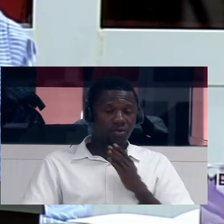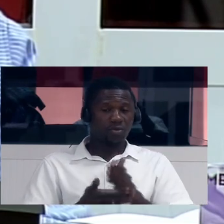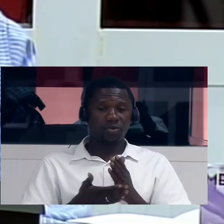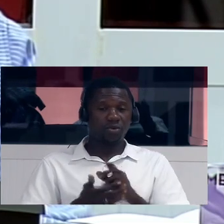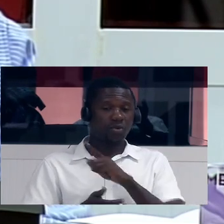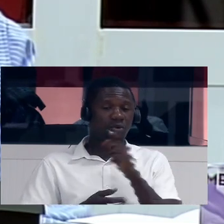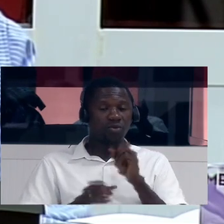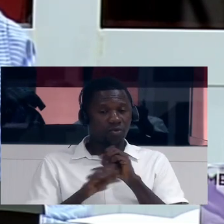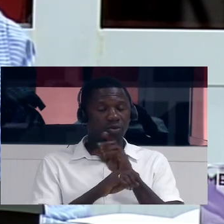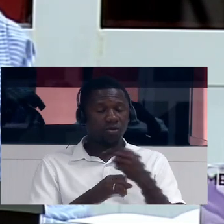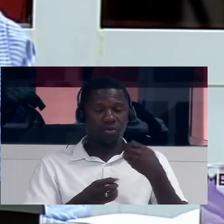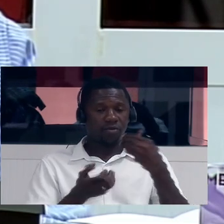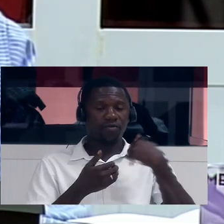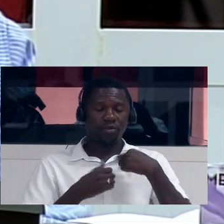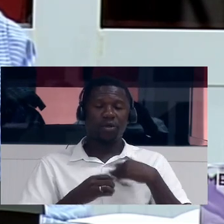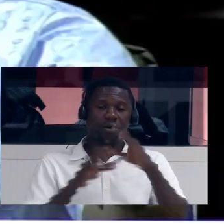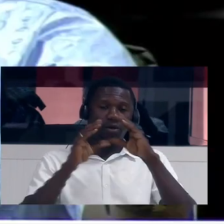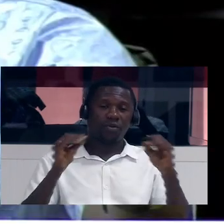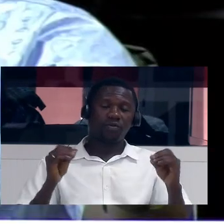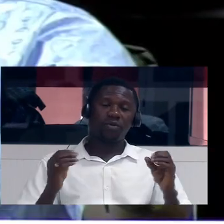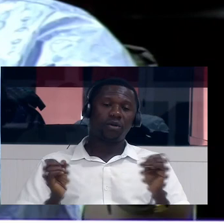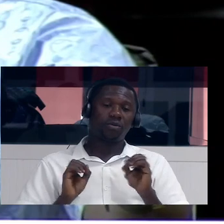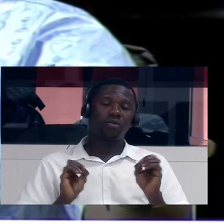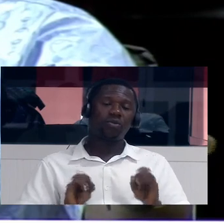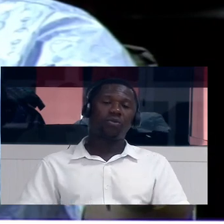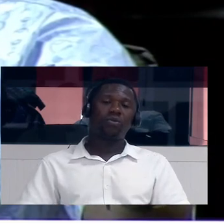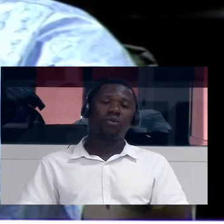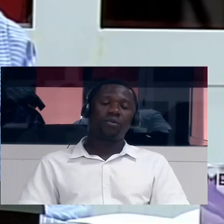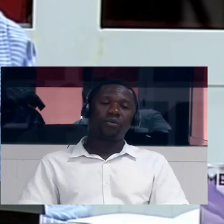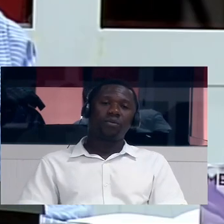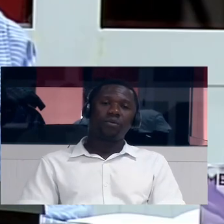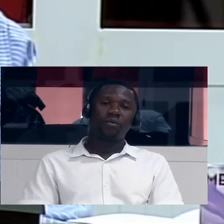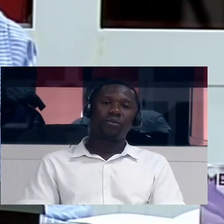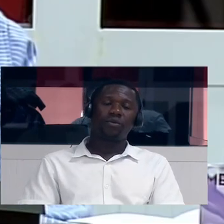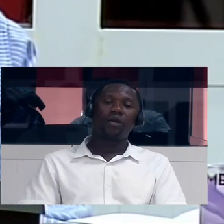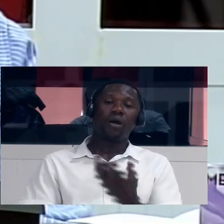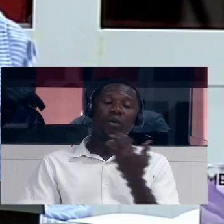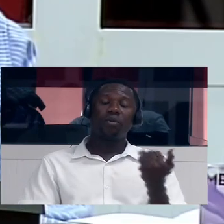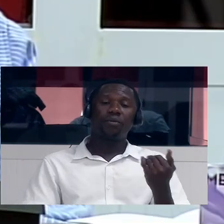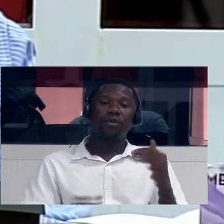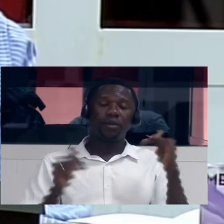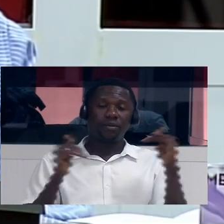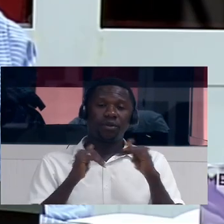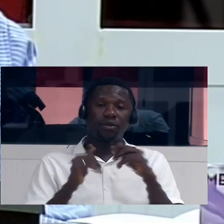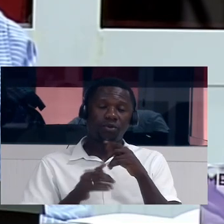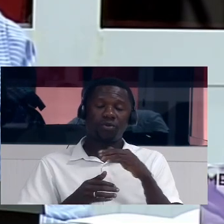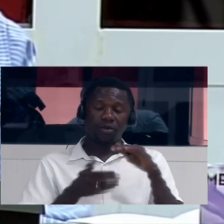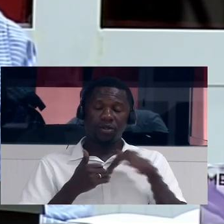from my office. How many meetings did you attend at the police, at the Gambia